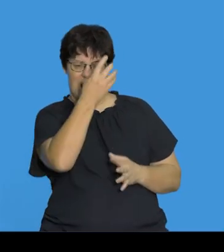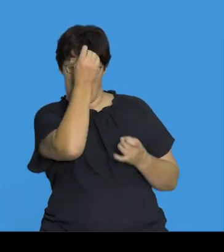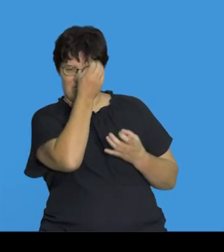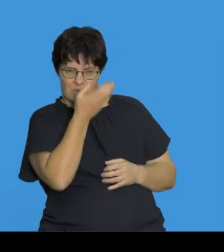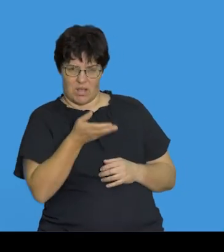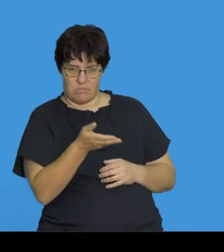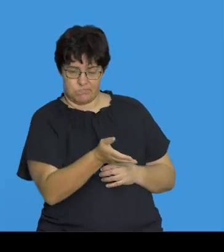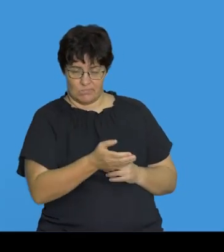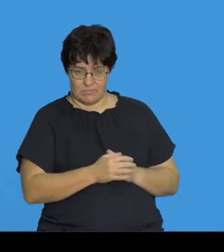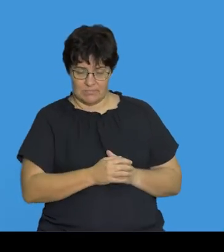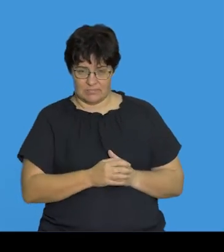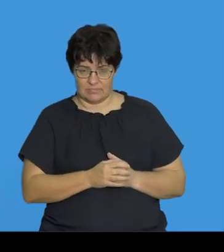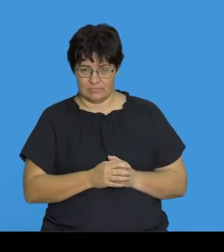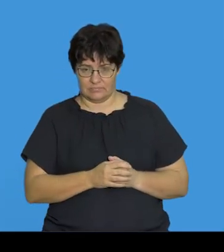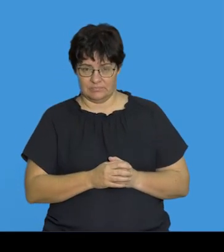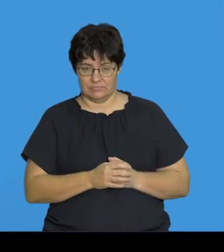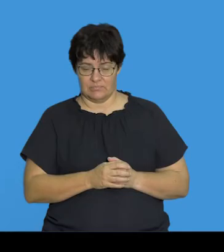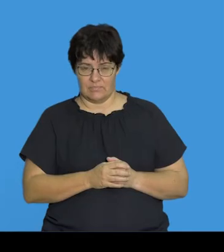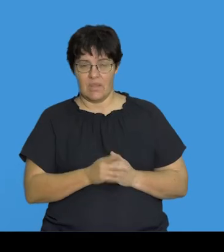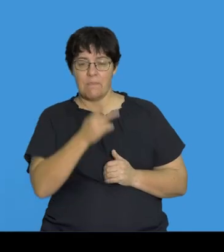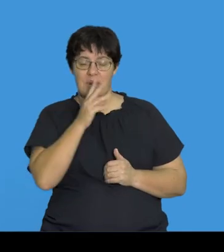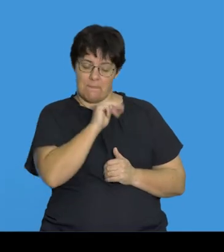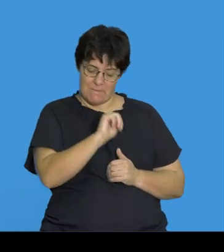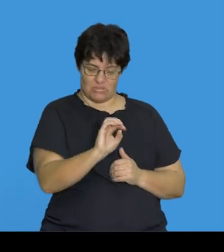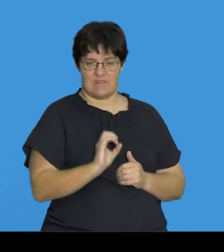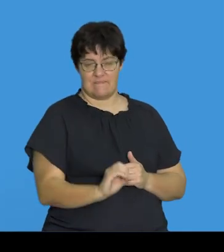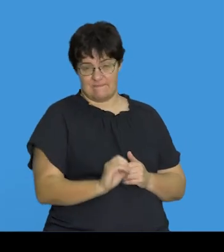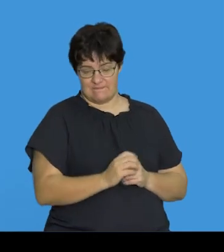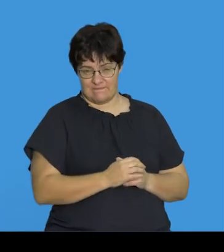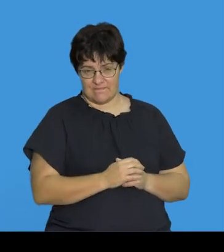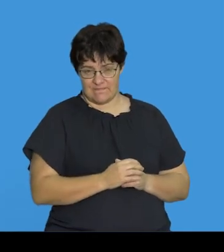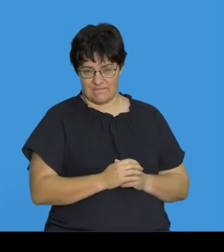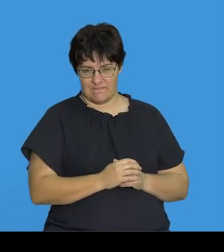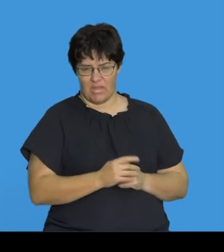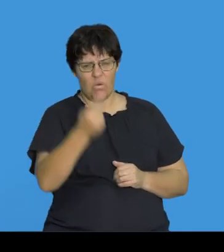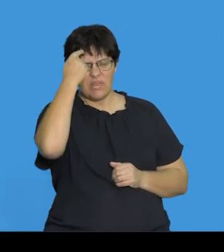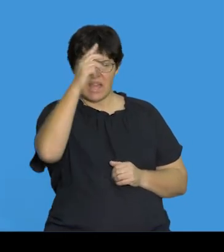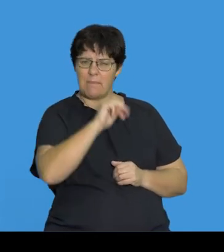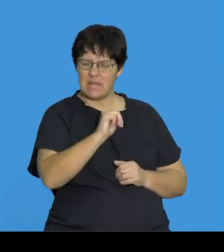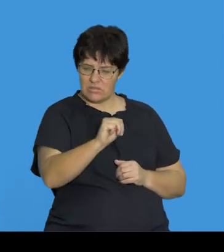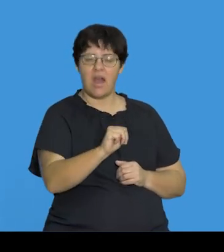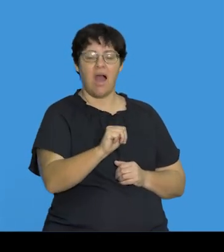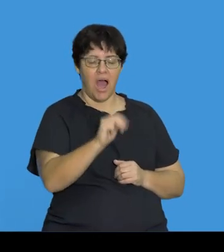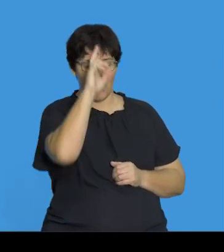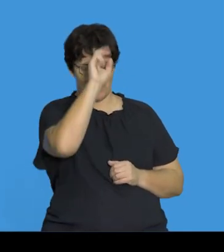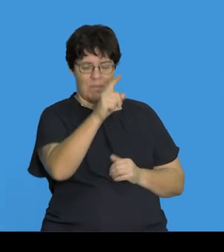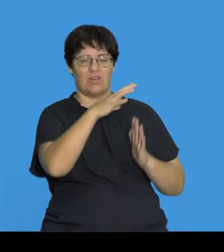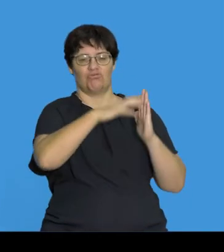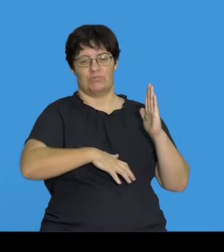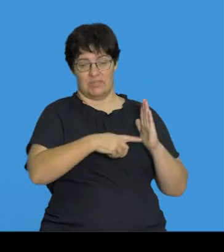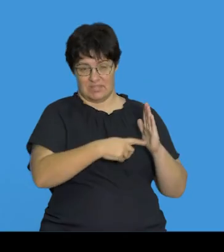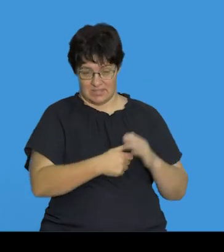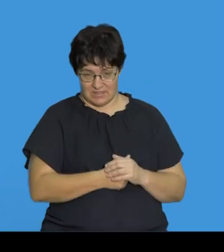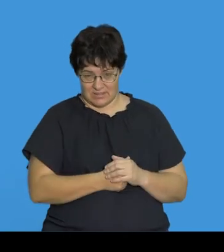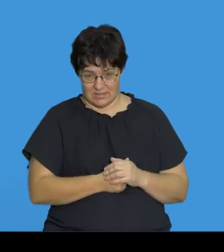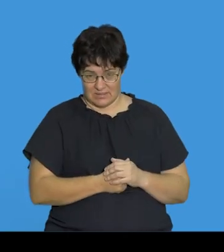a set of information. So a script contains a message, and so if you think of a message, use that as a